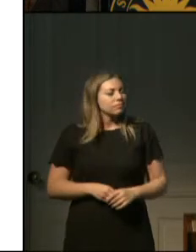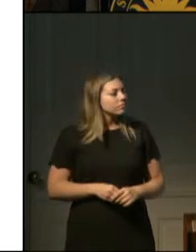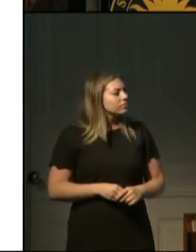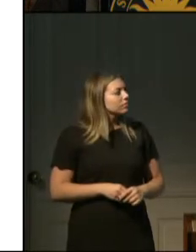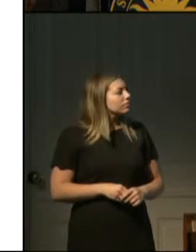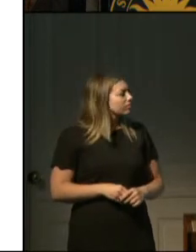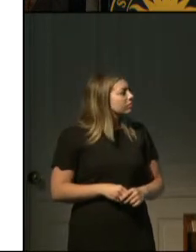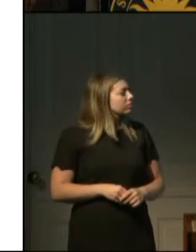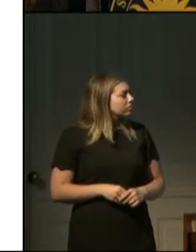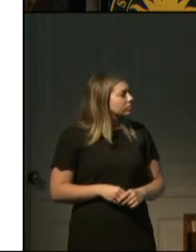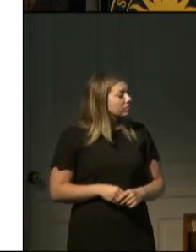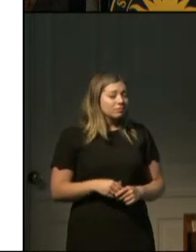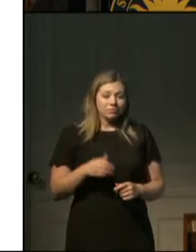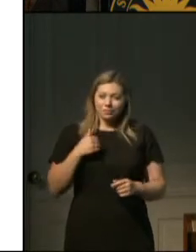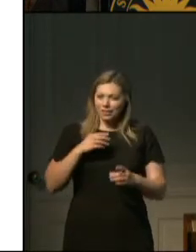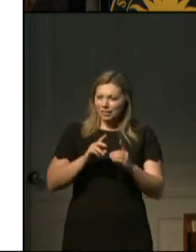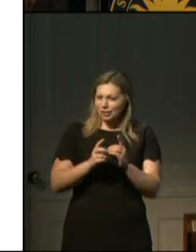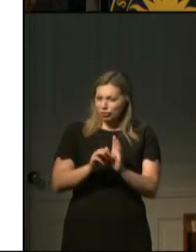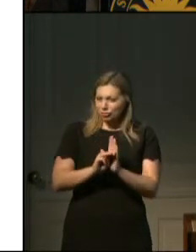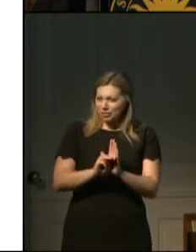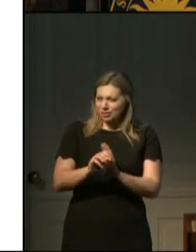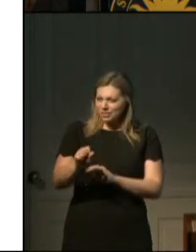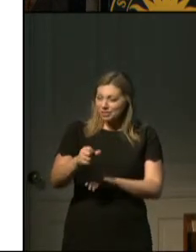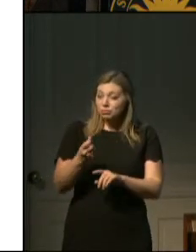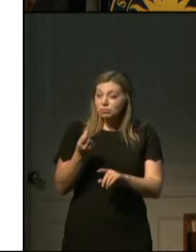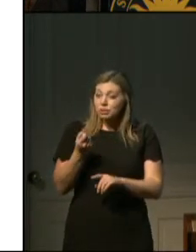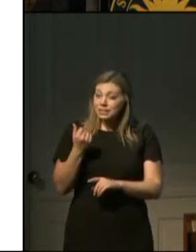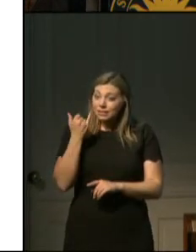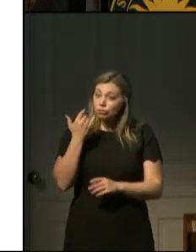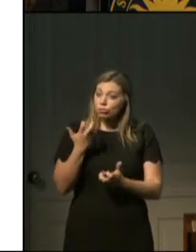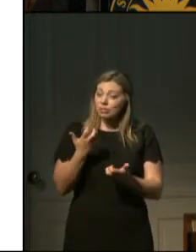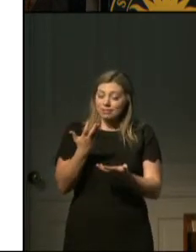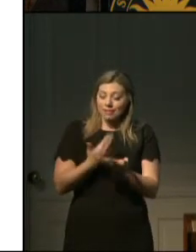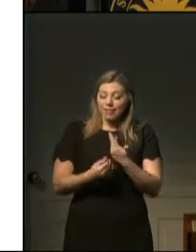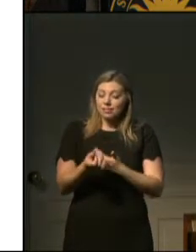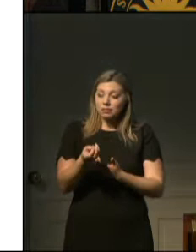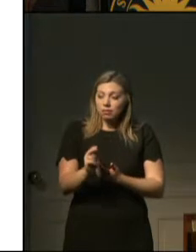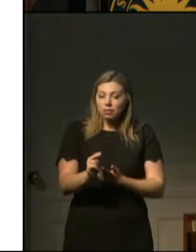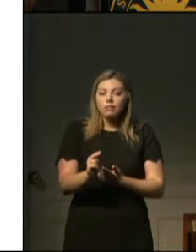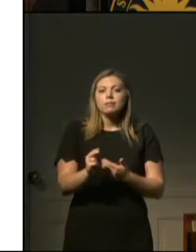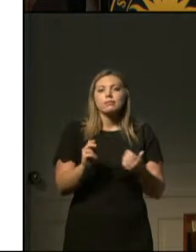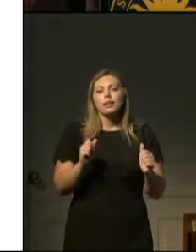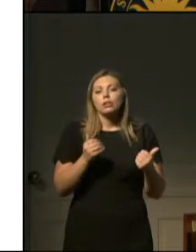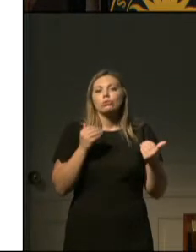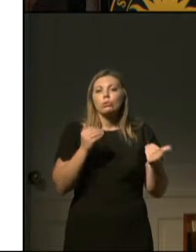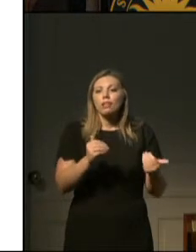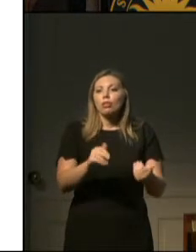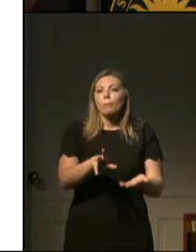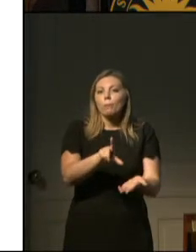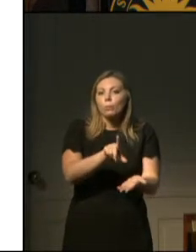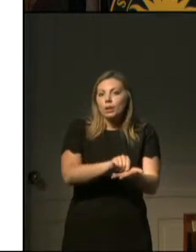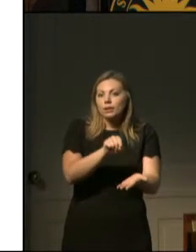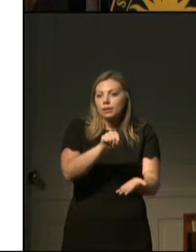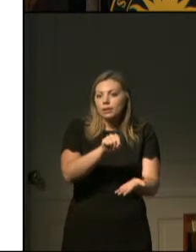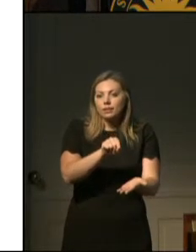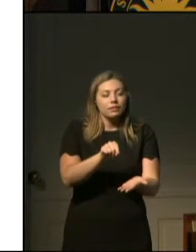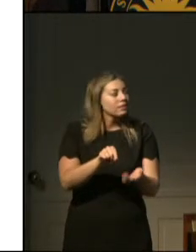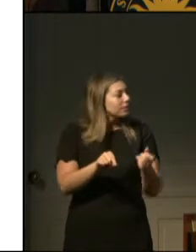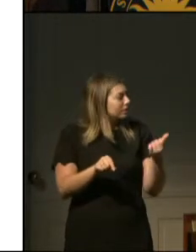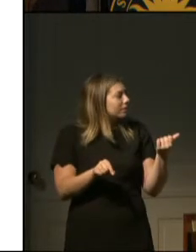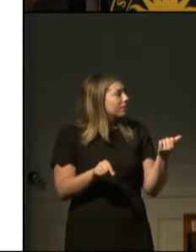then we end up with that digital model, but if we want a hands-on experience, we can then print out